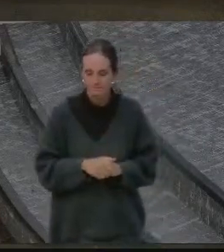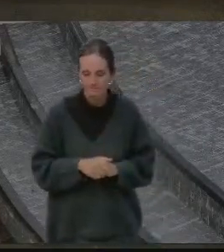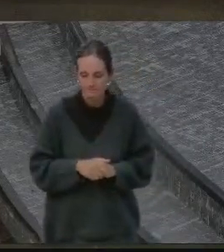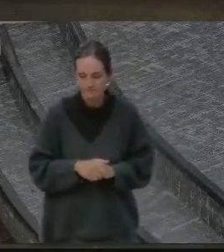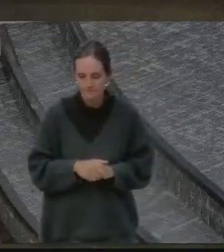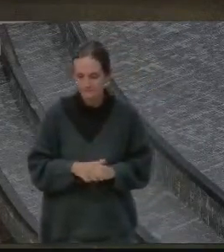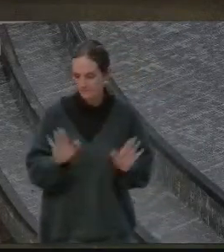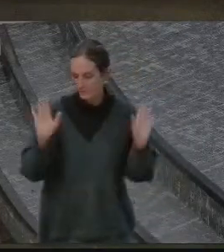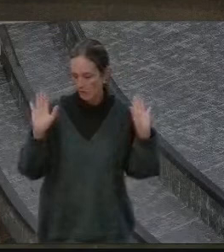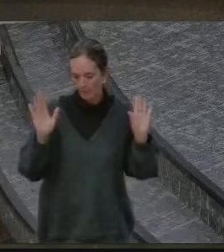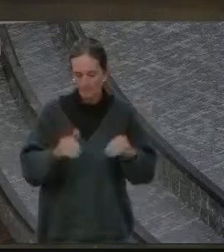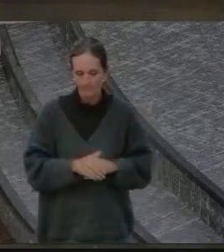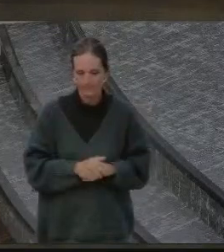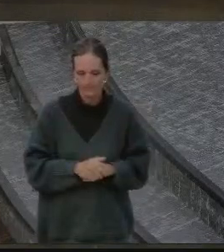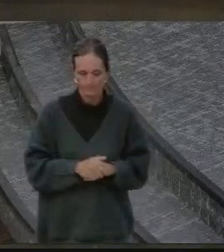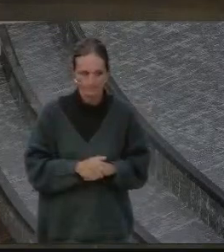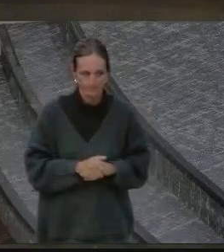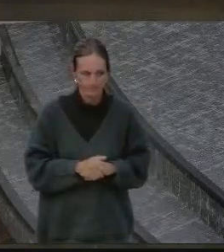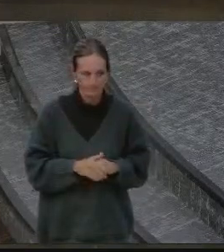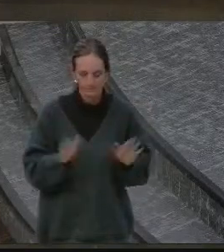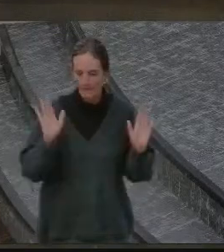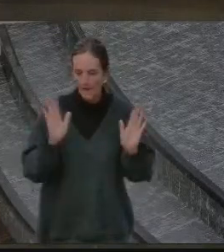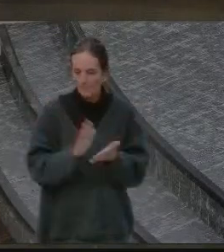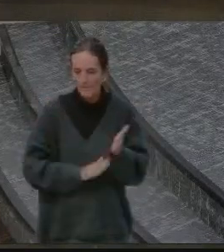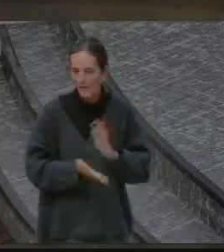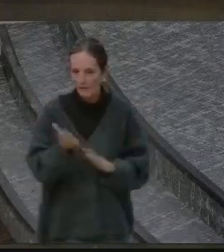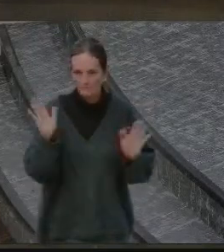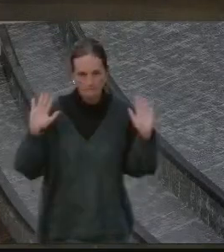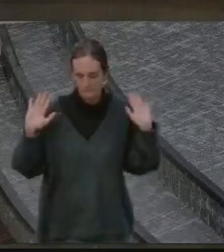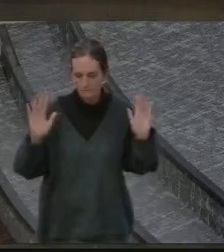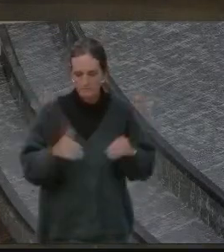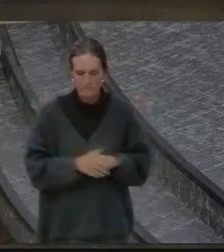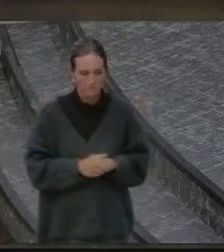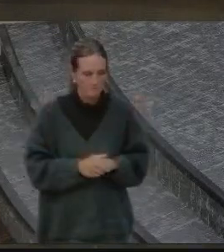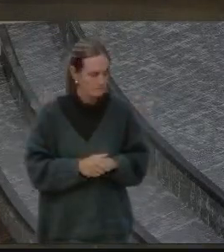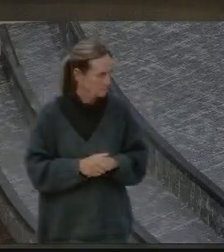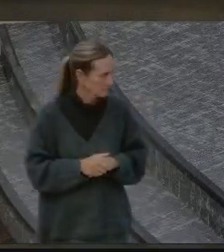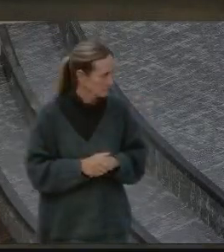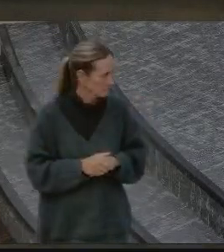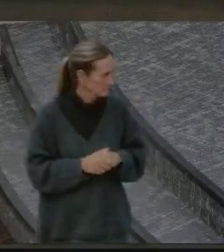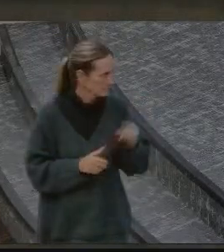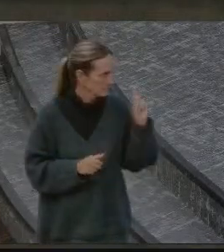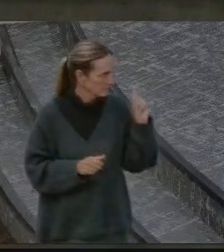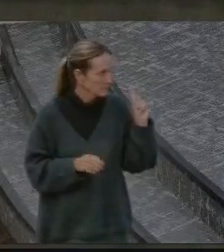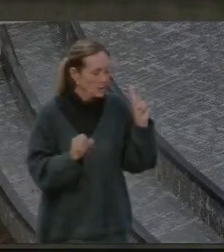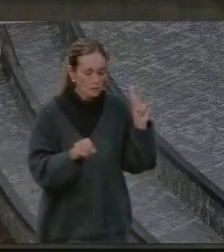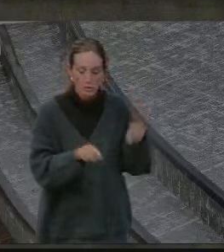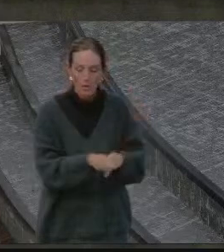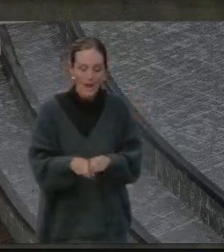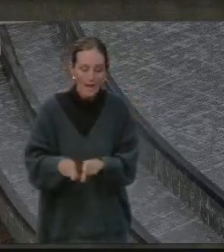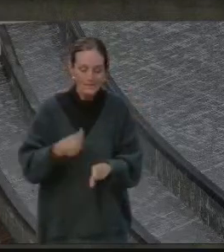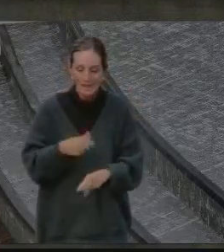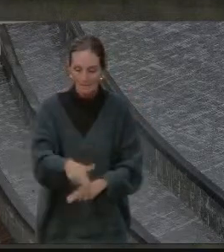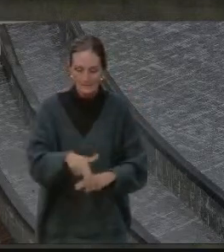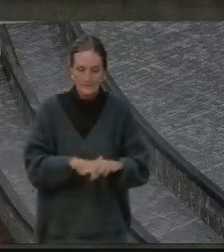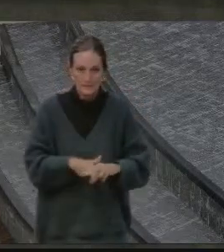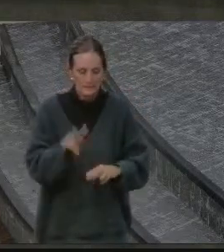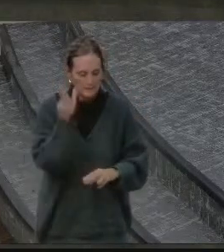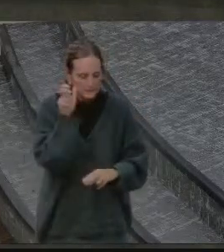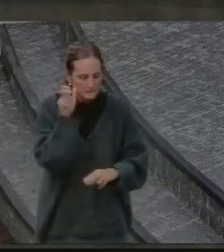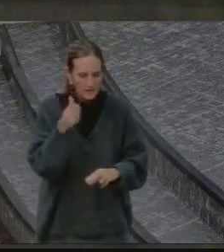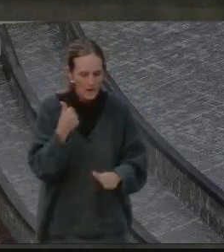So I'm done, Dr. Gant. Well, I'm not going to say anything else. This is not the counterpoint what you're saying, but as I'm sitting here listening, I'm remembering other parts